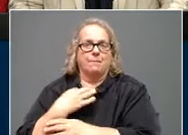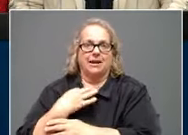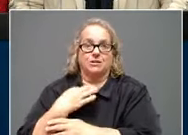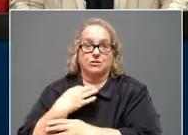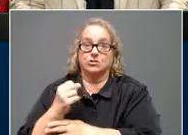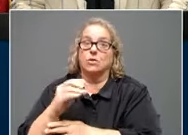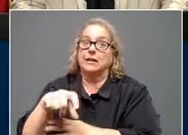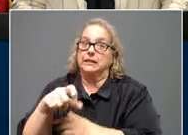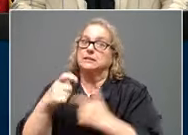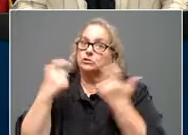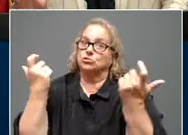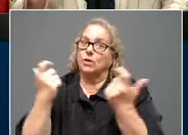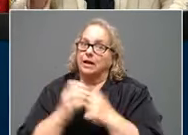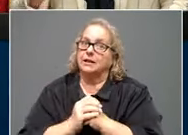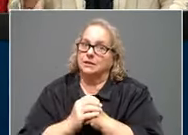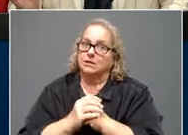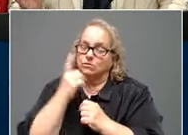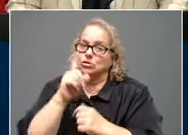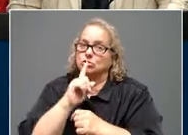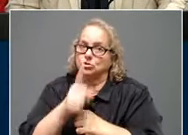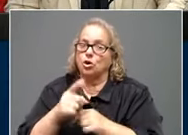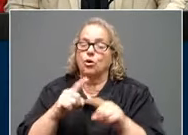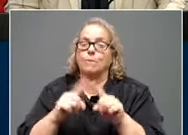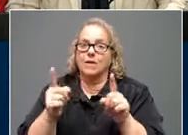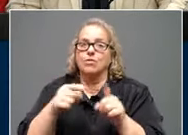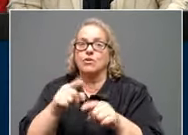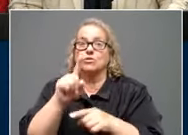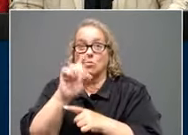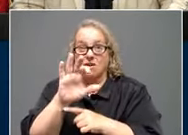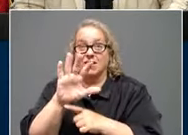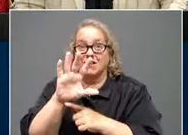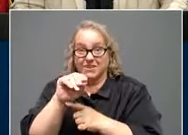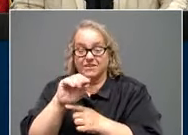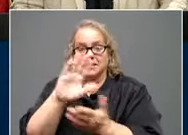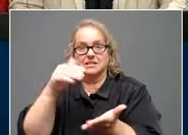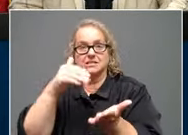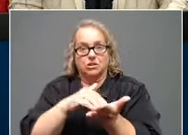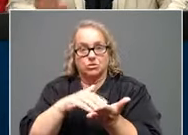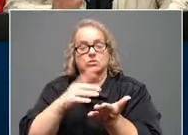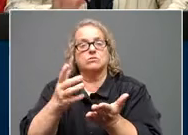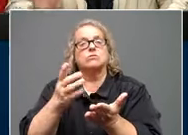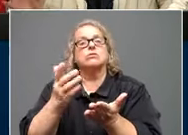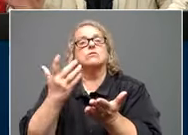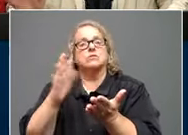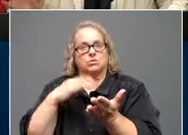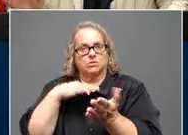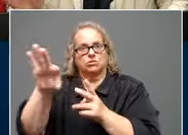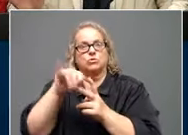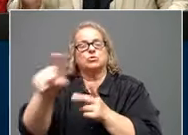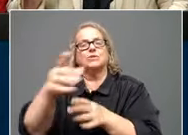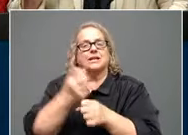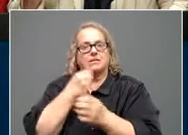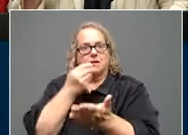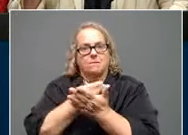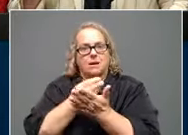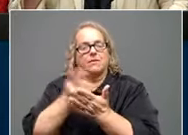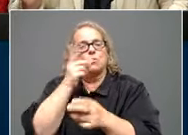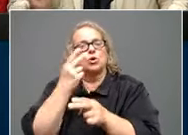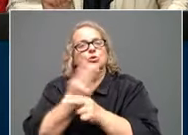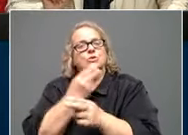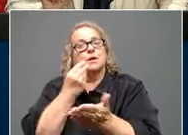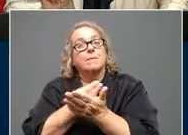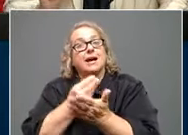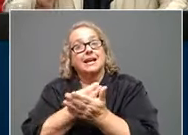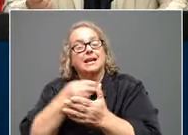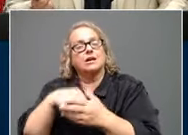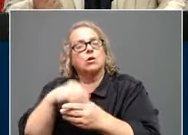great for sure, but there have been 150 centers that have been chosen to receive this funding, and they will utilize the dollars in one of a